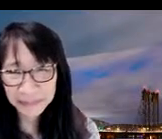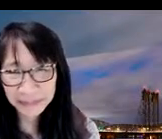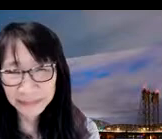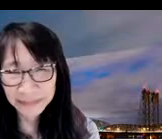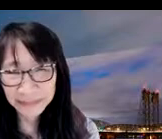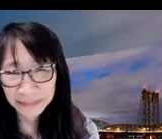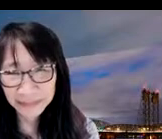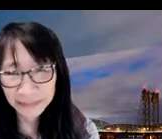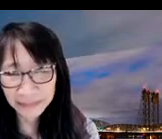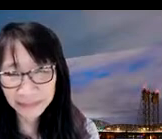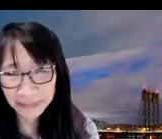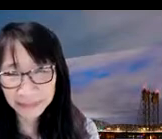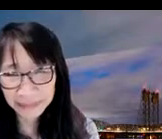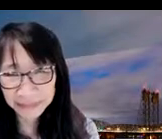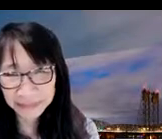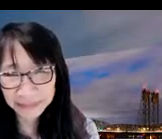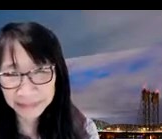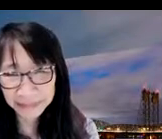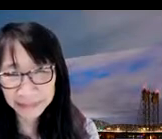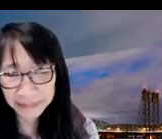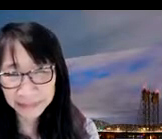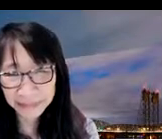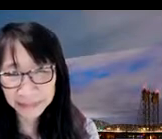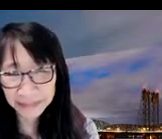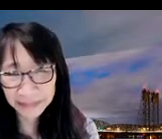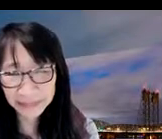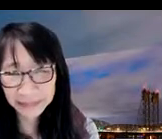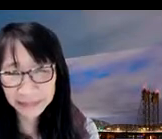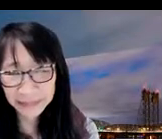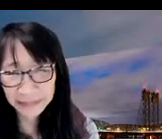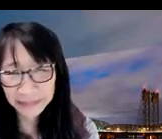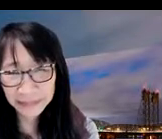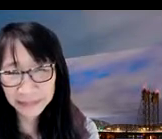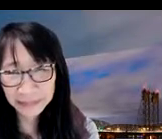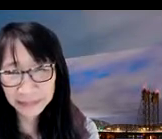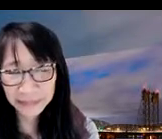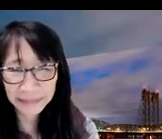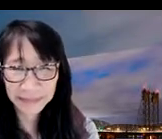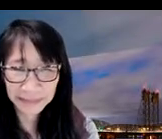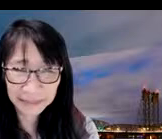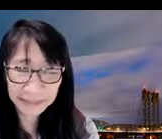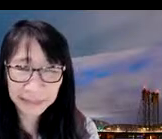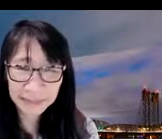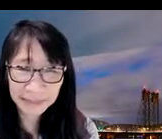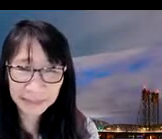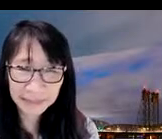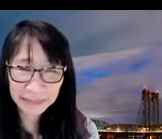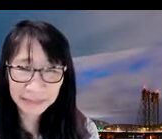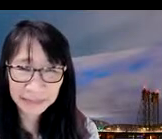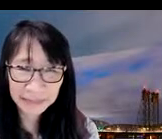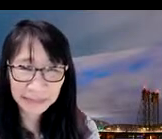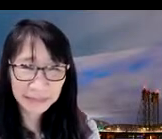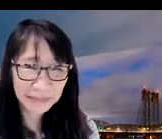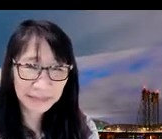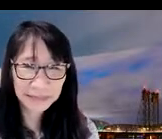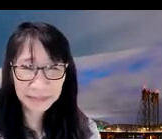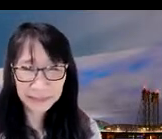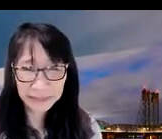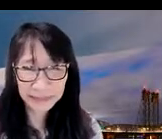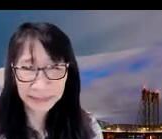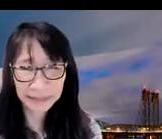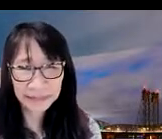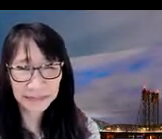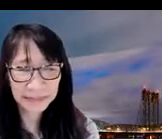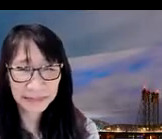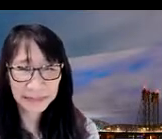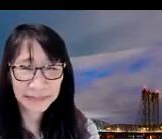I'd like for this project to be great on both a recreational but also a transportation front, whether folks are using it every day to get